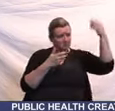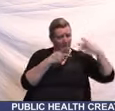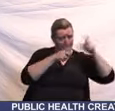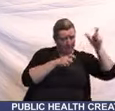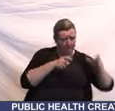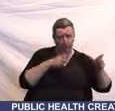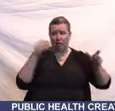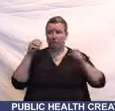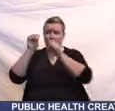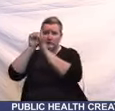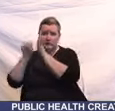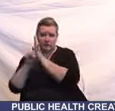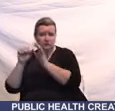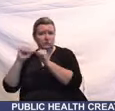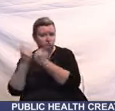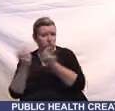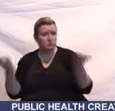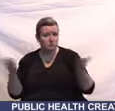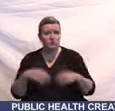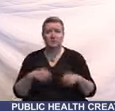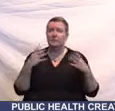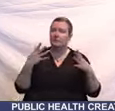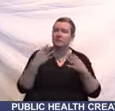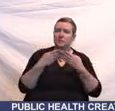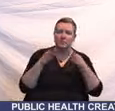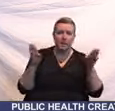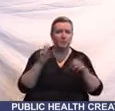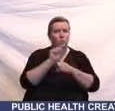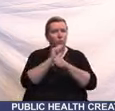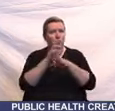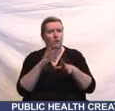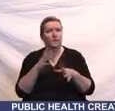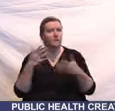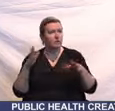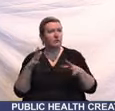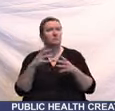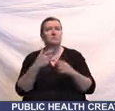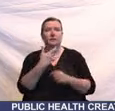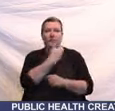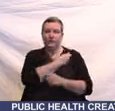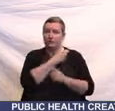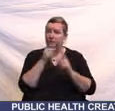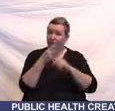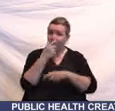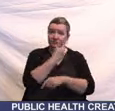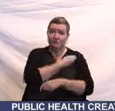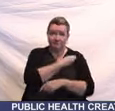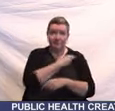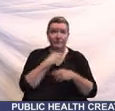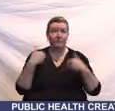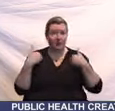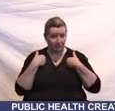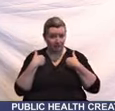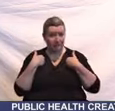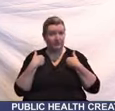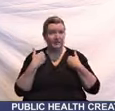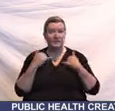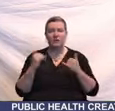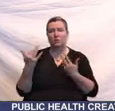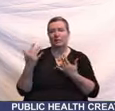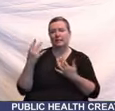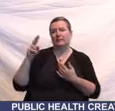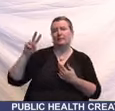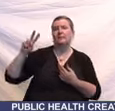are also a significant number of public employees who have received their first vaccine doses and others who remain unvaccinated